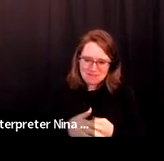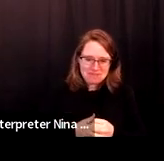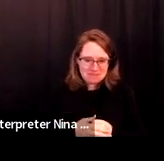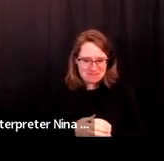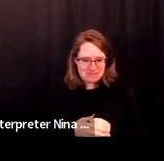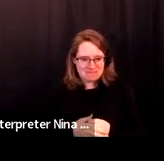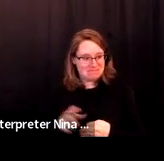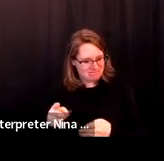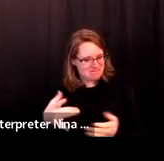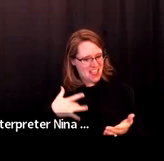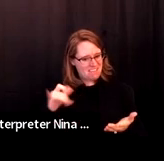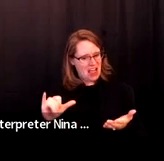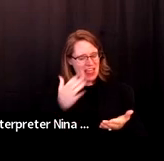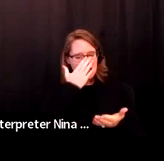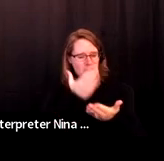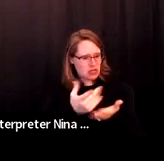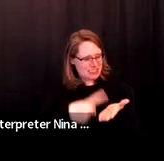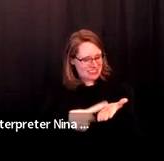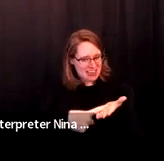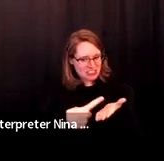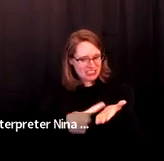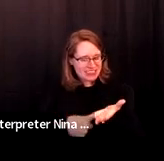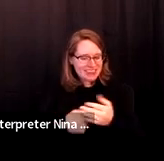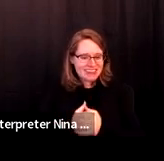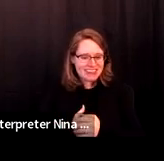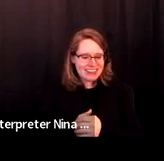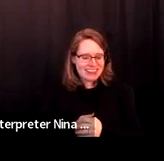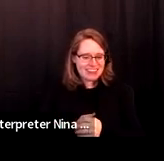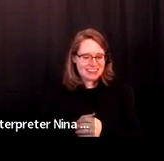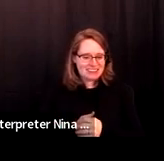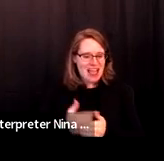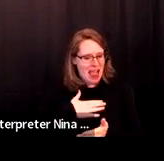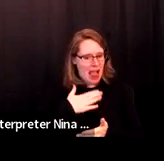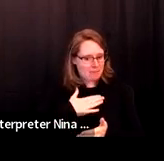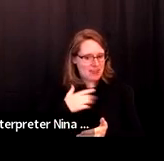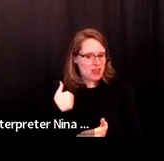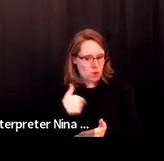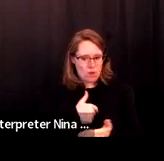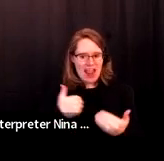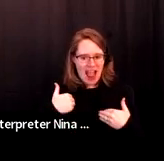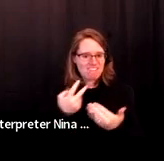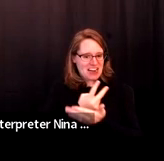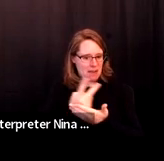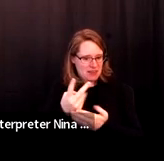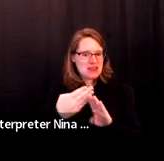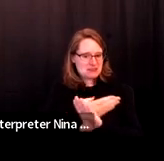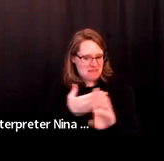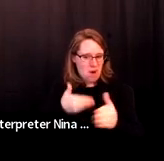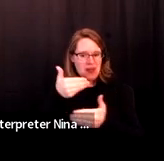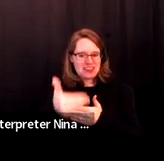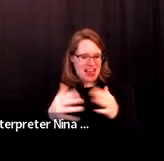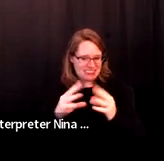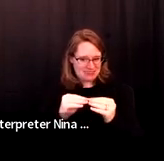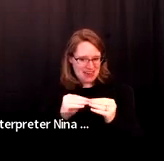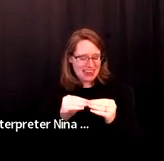good discussion, and I'm glad we've got a couple of weeks before our next meeting. So I'm hopeful